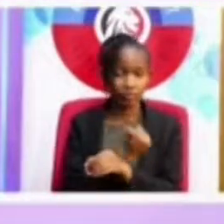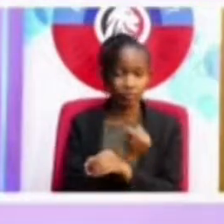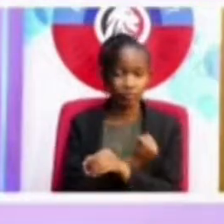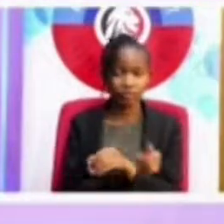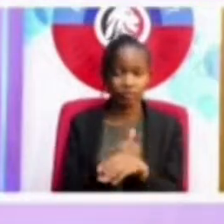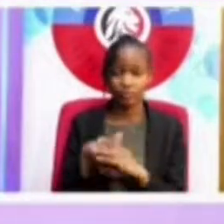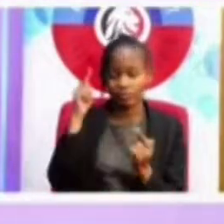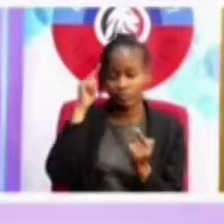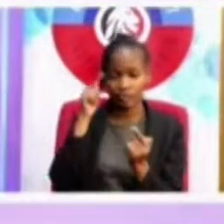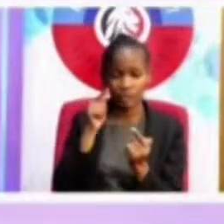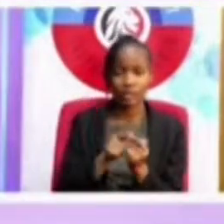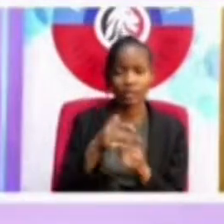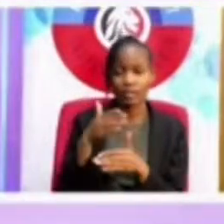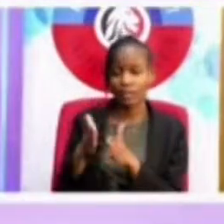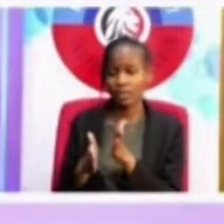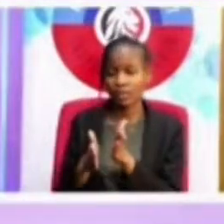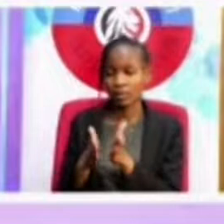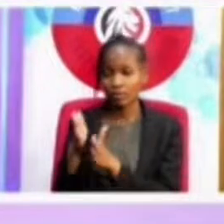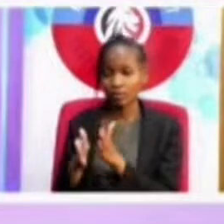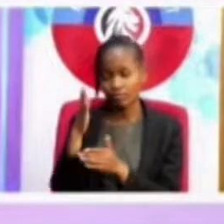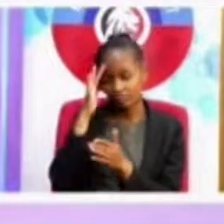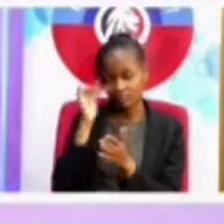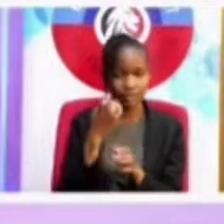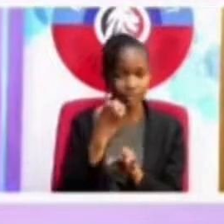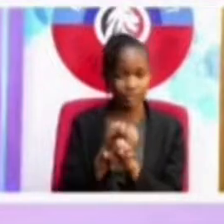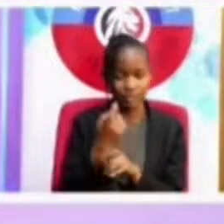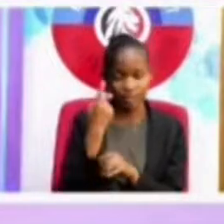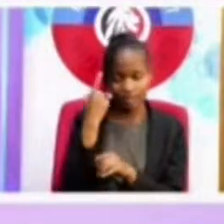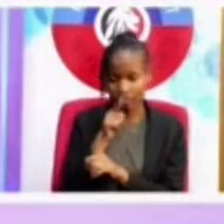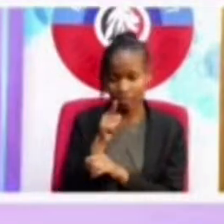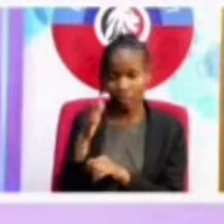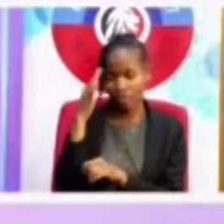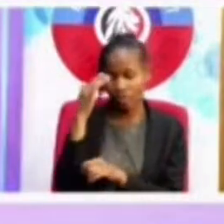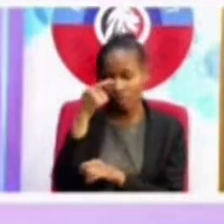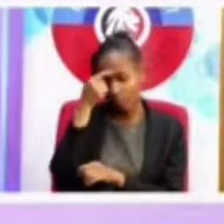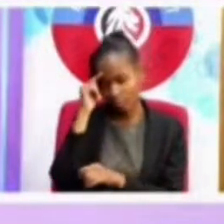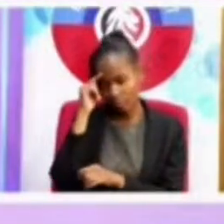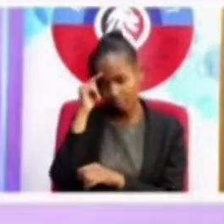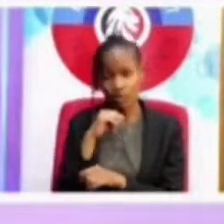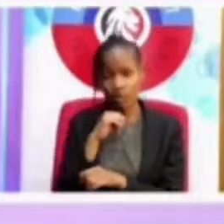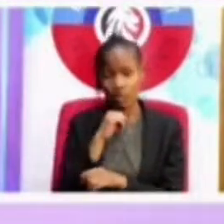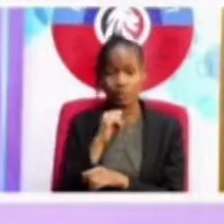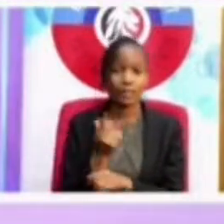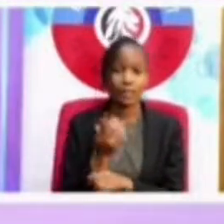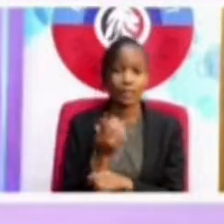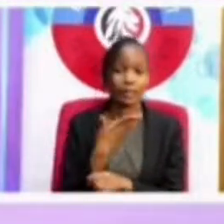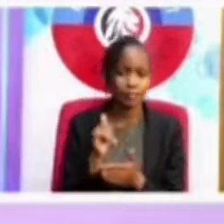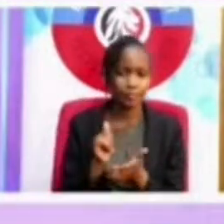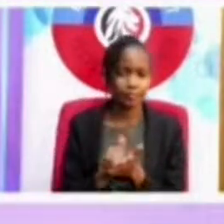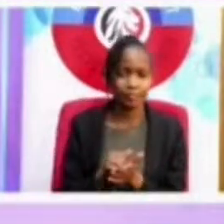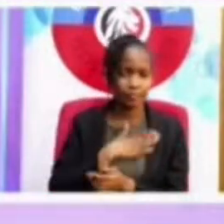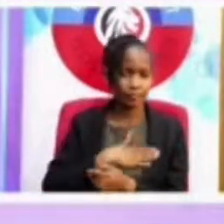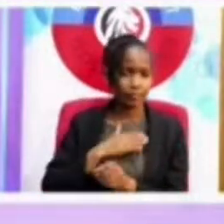setting? I know it's a tough one for you because you're at the helm of that. If Mr. Musinguzzi can hear me,